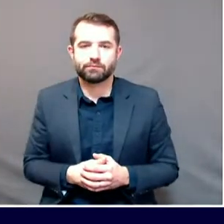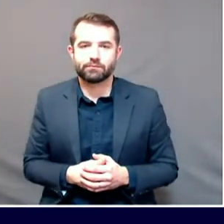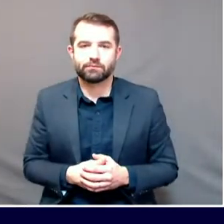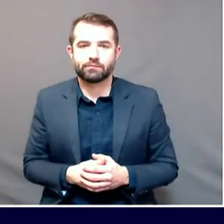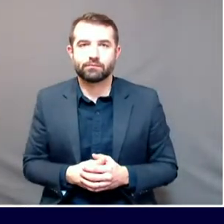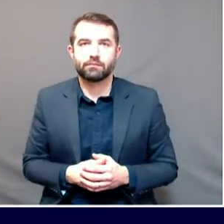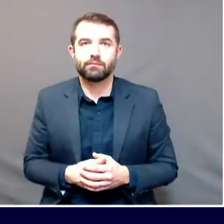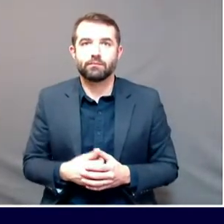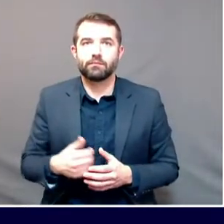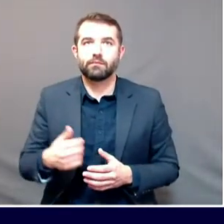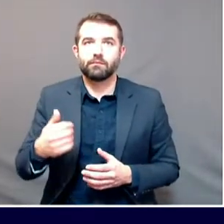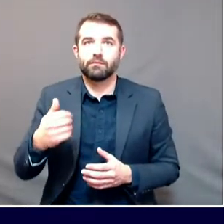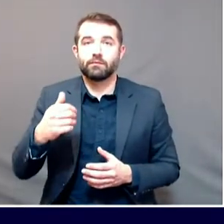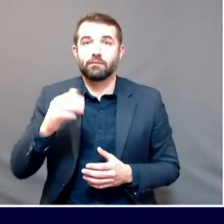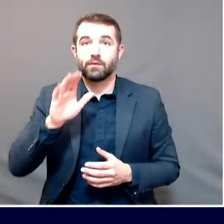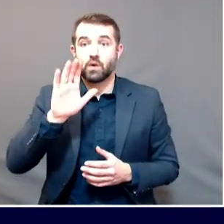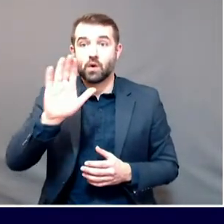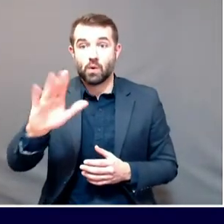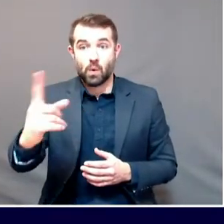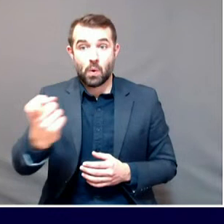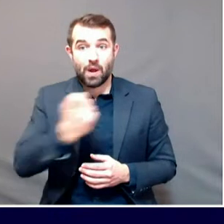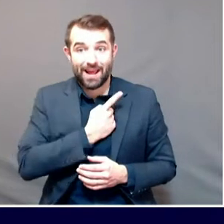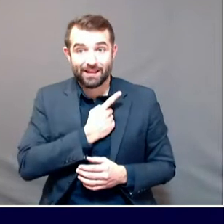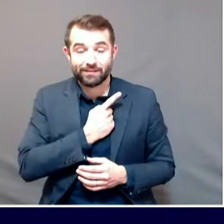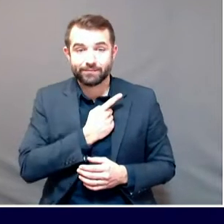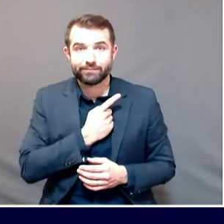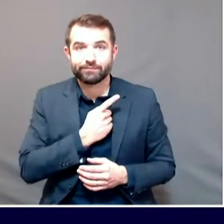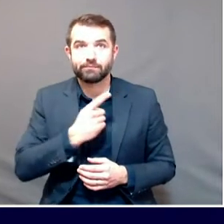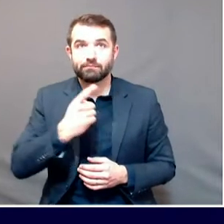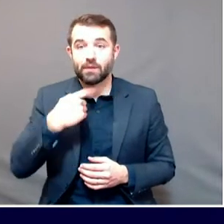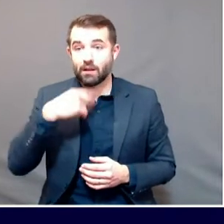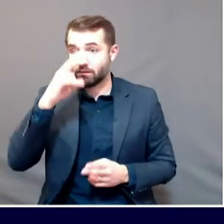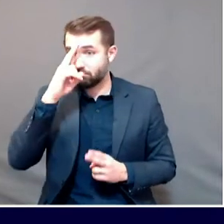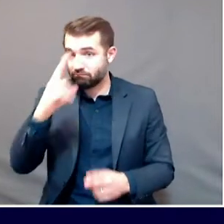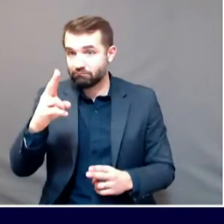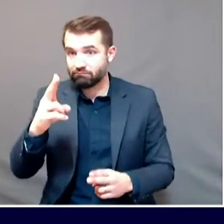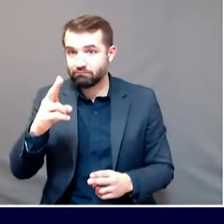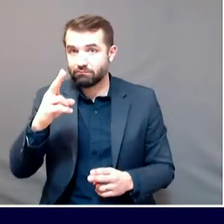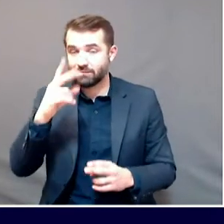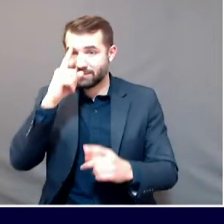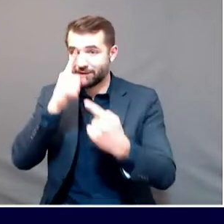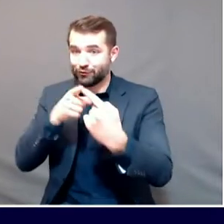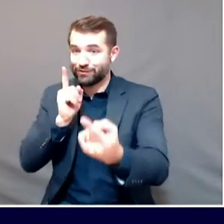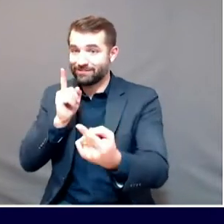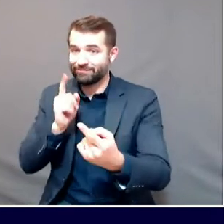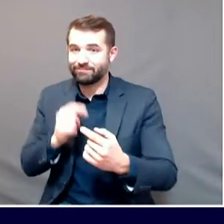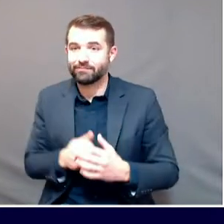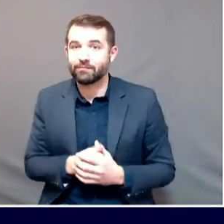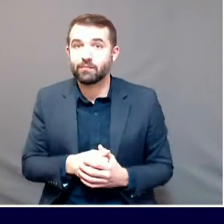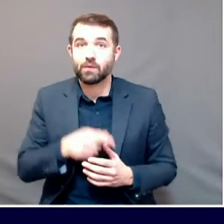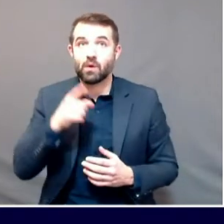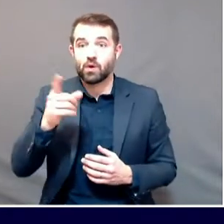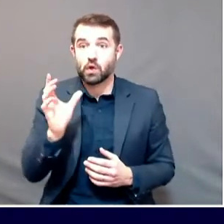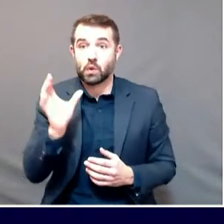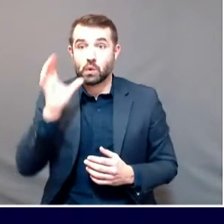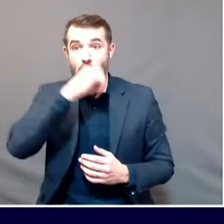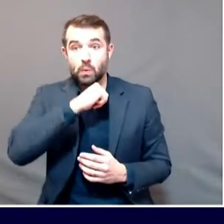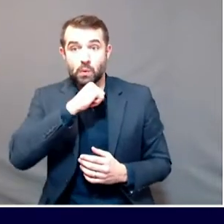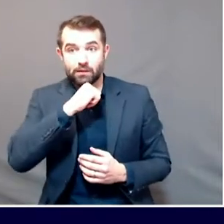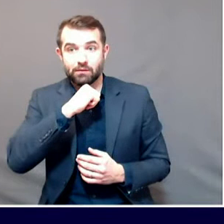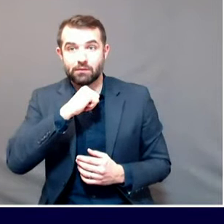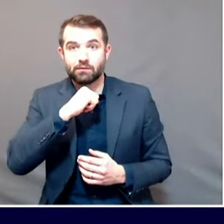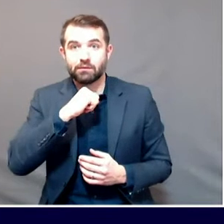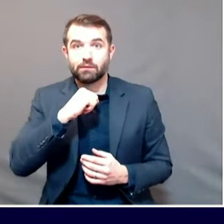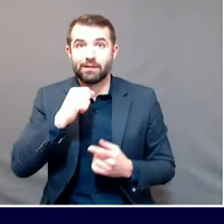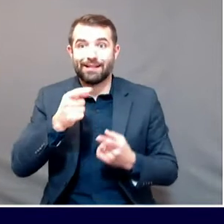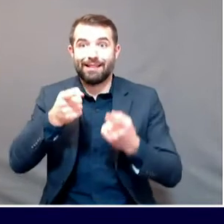respectfully disagree with, because I don't know if it's true or not. And the assumption in your question is that there was transmission that